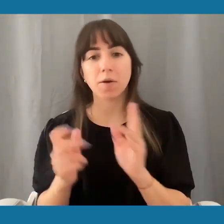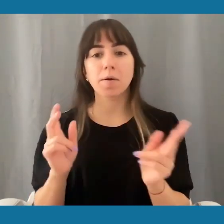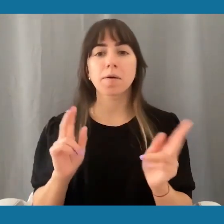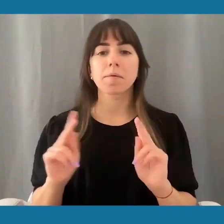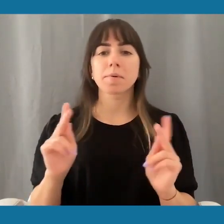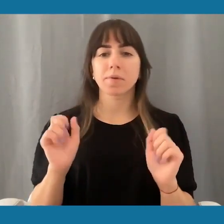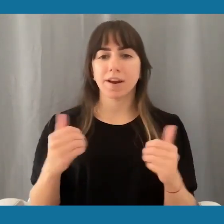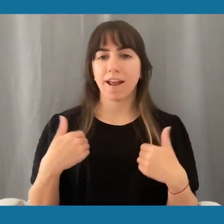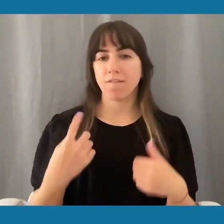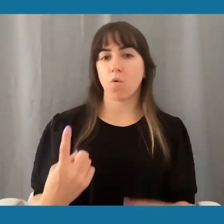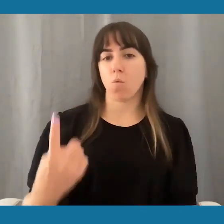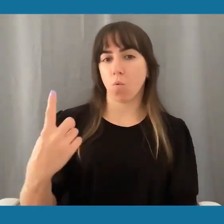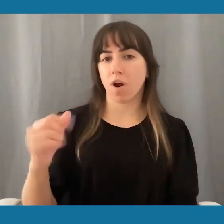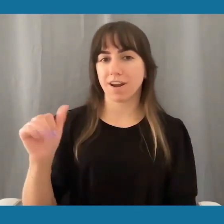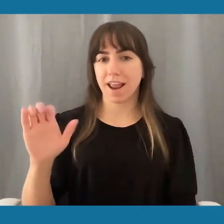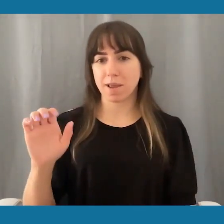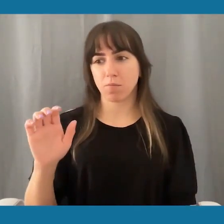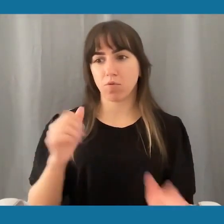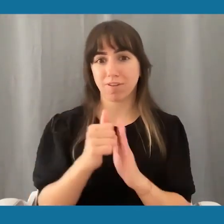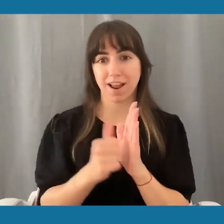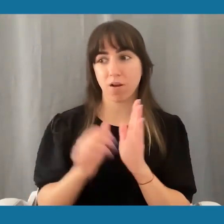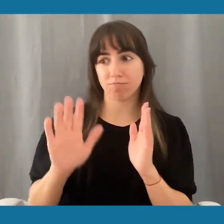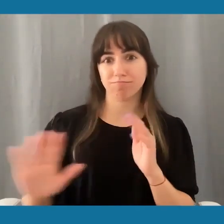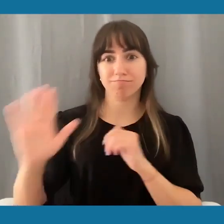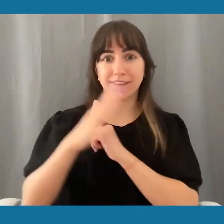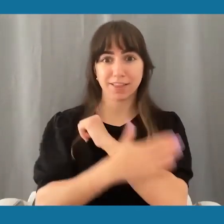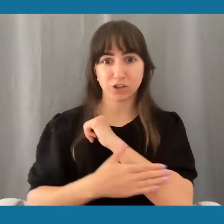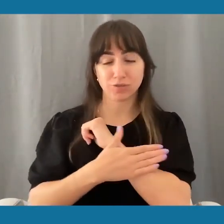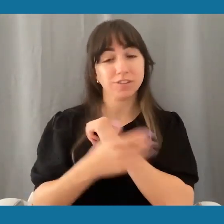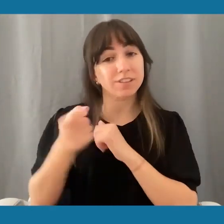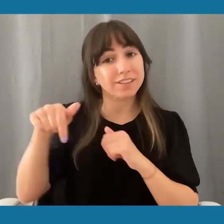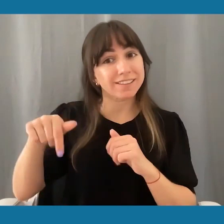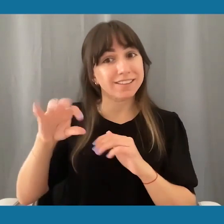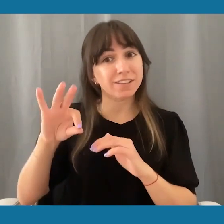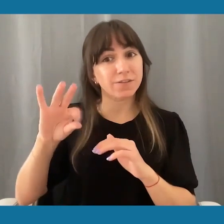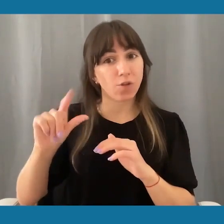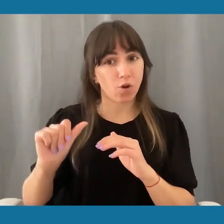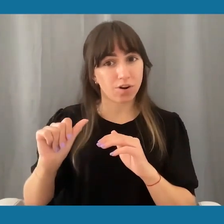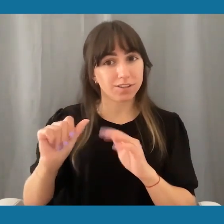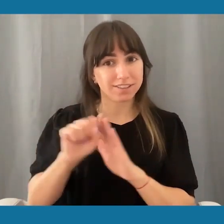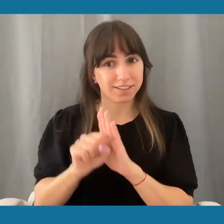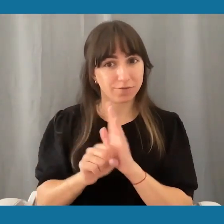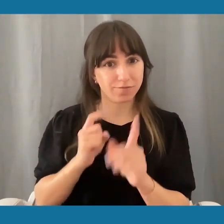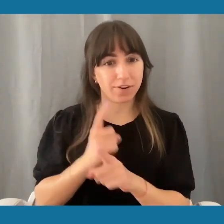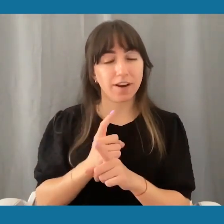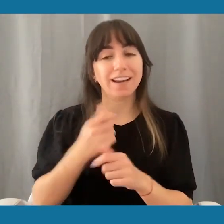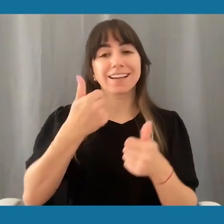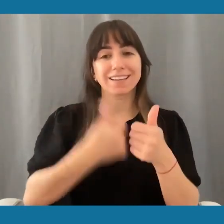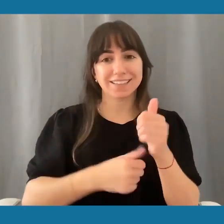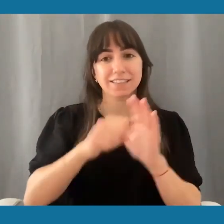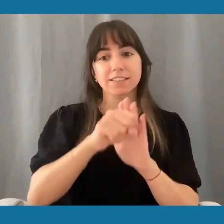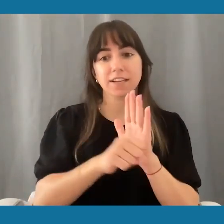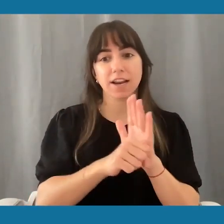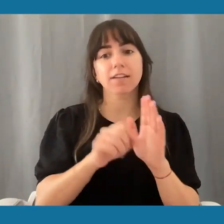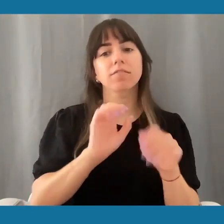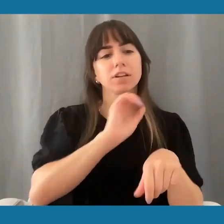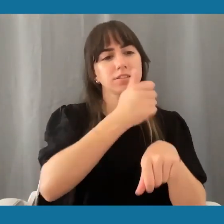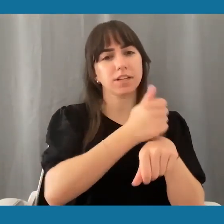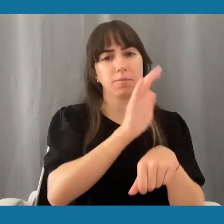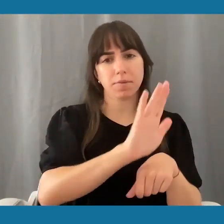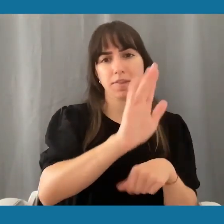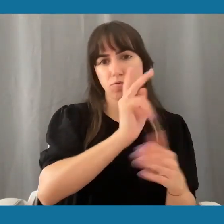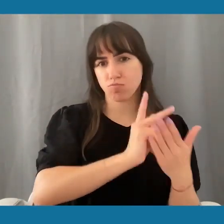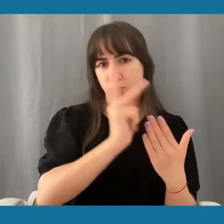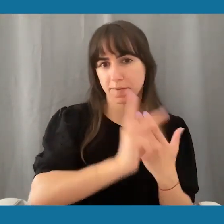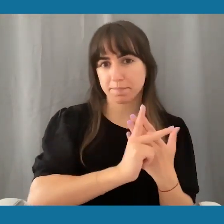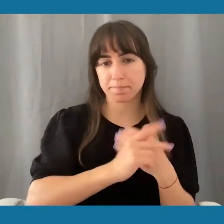remember, we're the state of Florida's ABLE program. Each state can set up and manage their own program. So one, for an individual